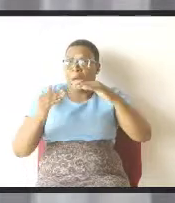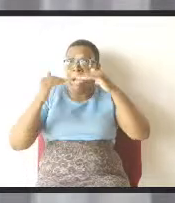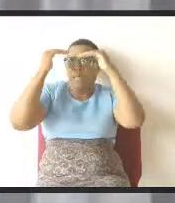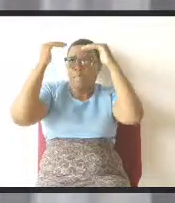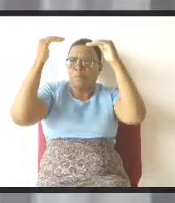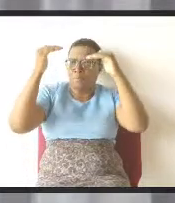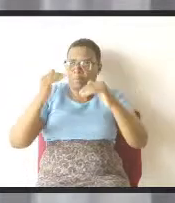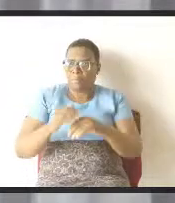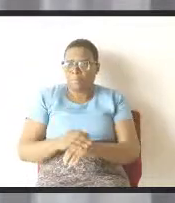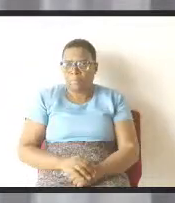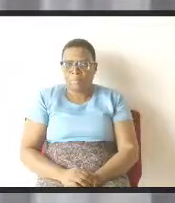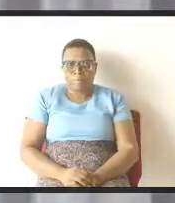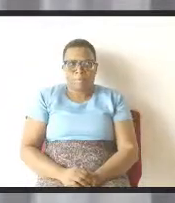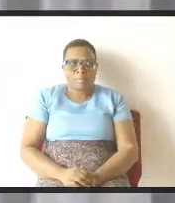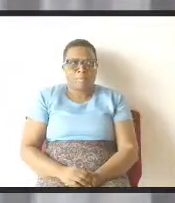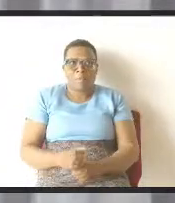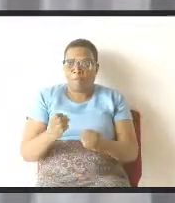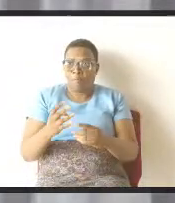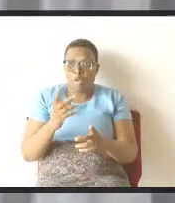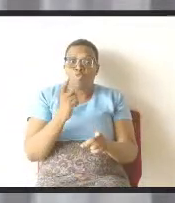Lots and lots of rights.